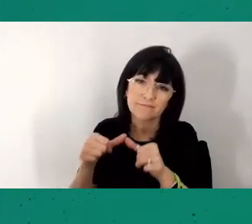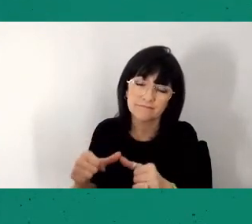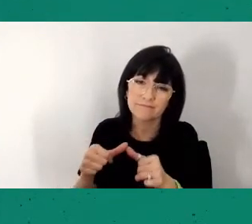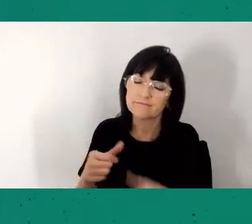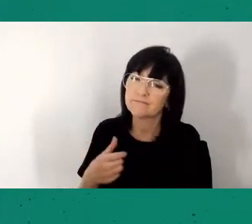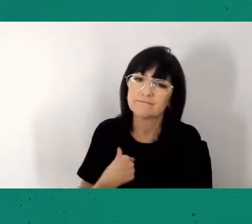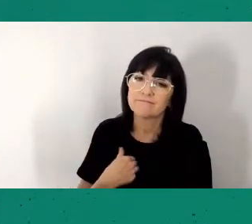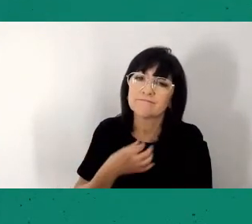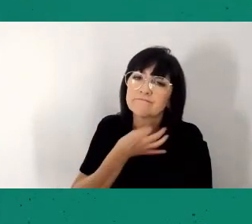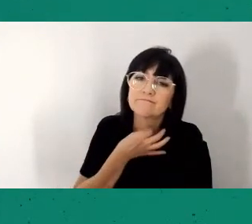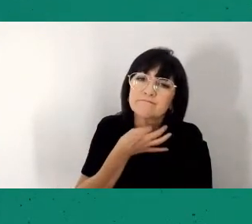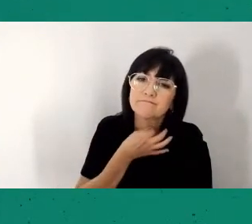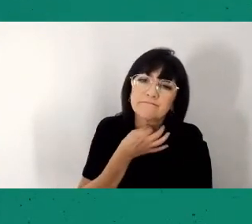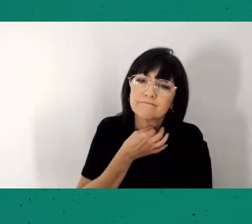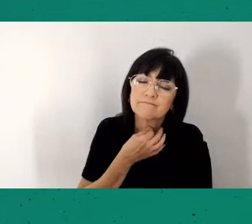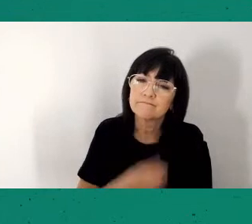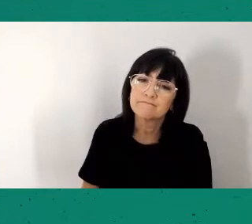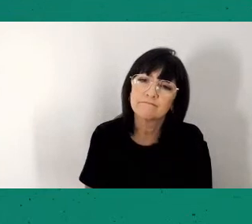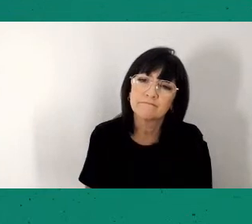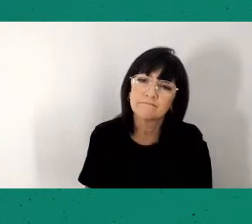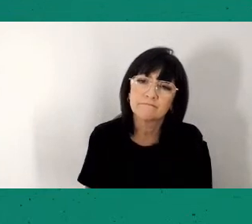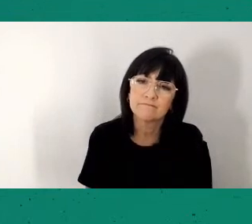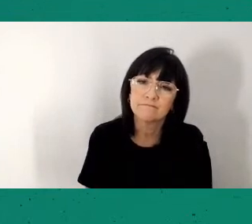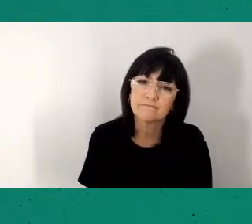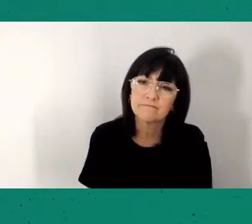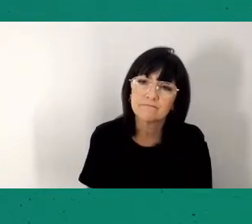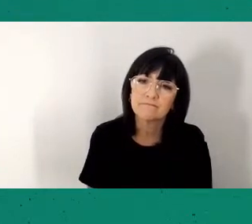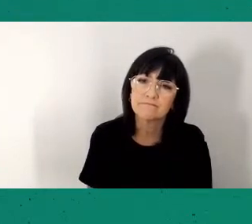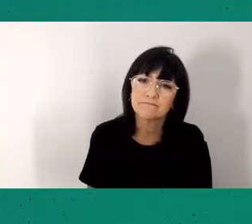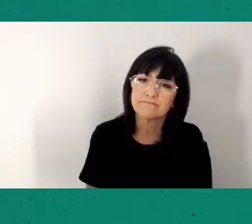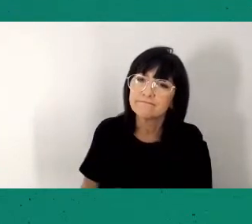as to your thoughts about that. First,